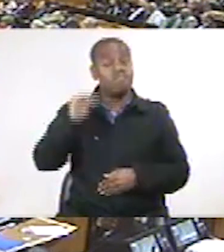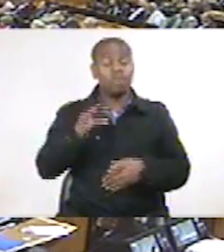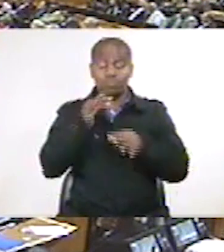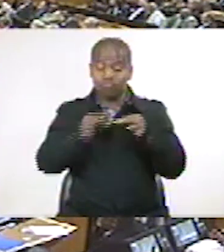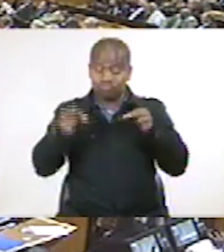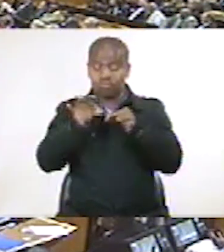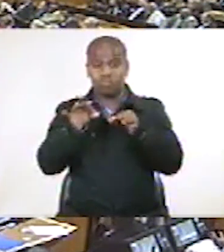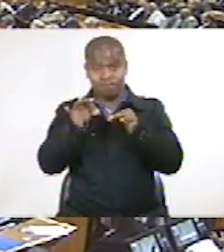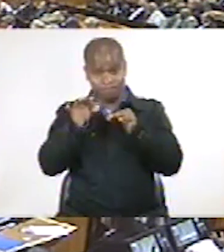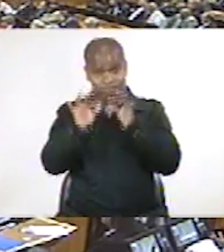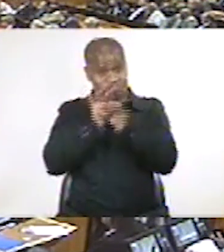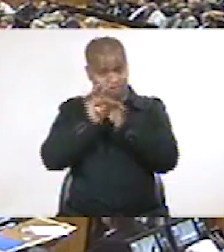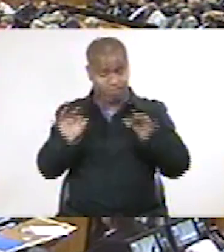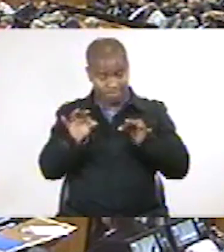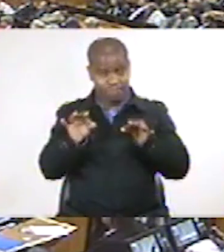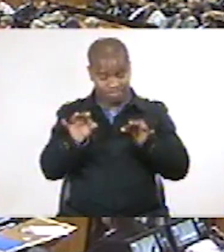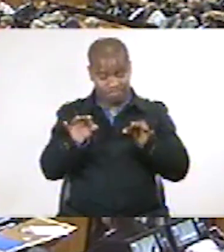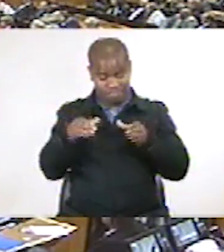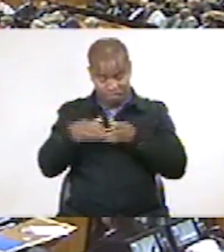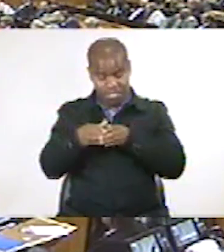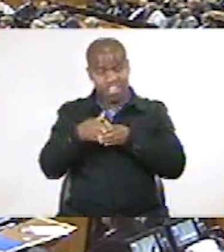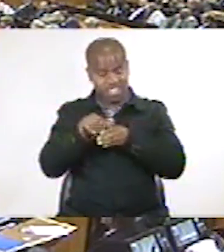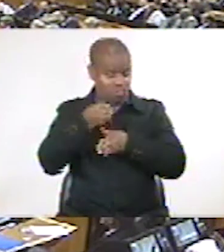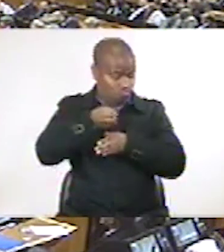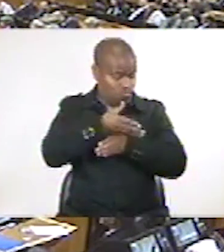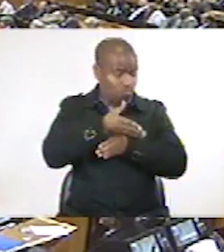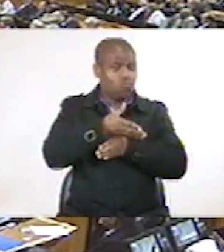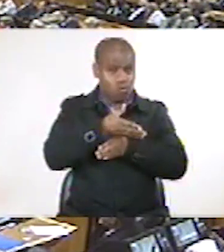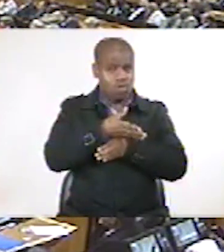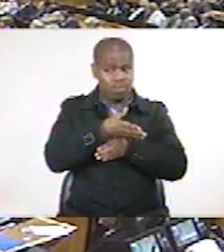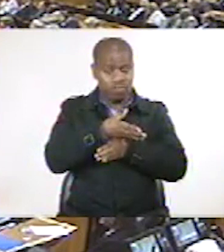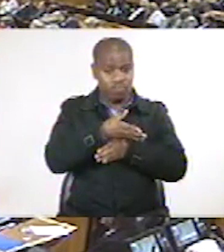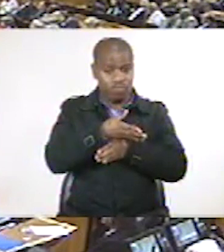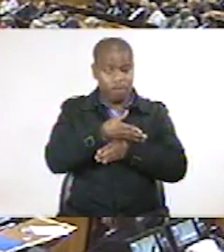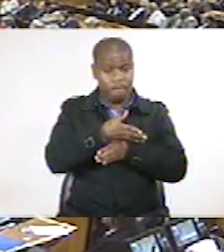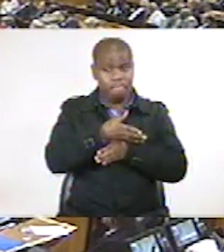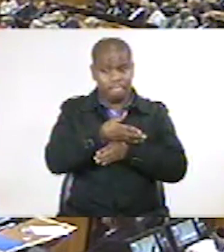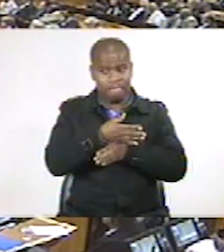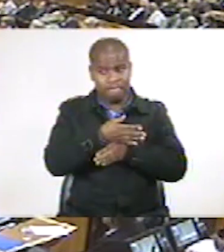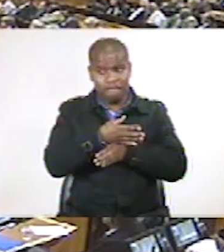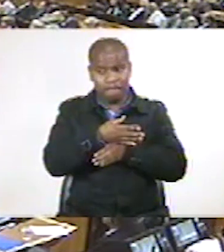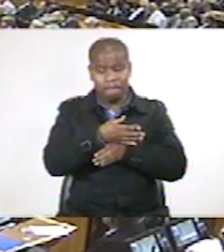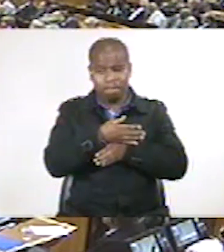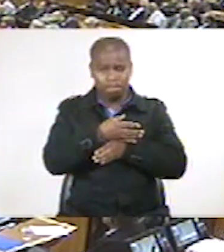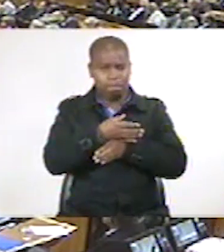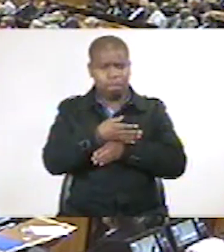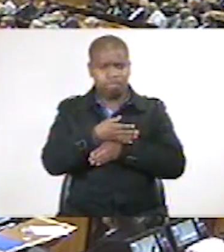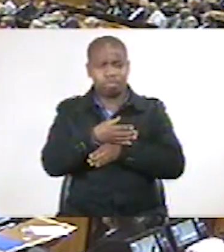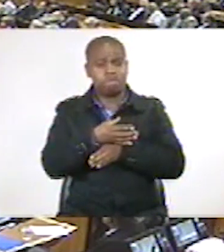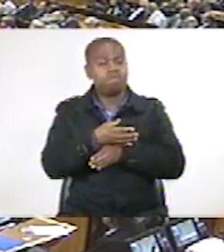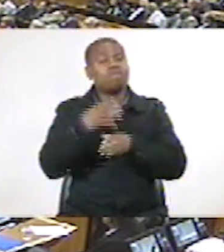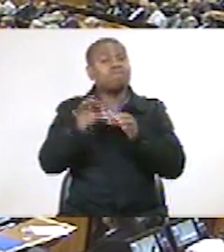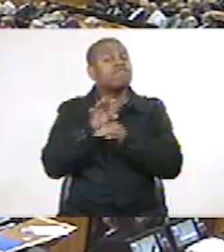that has been given by Honorable Malema to the ruling party. This gift is